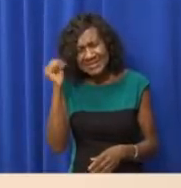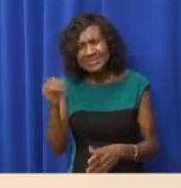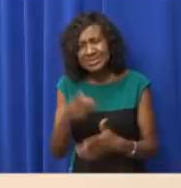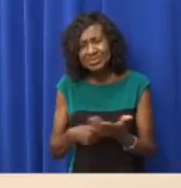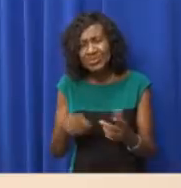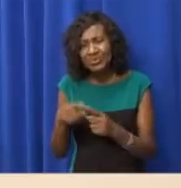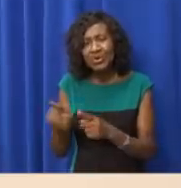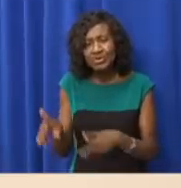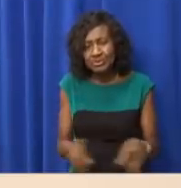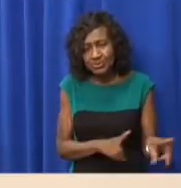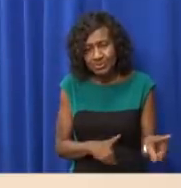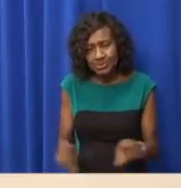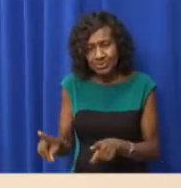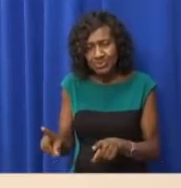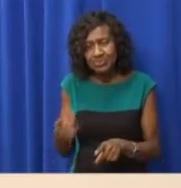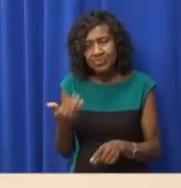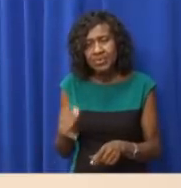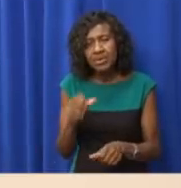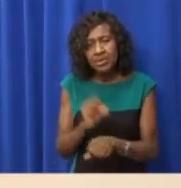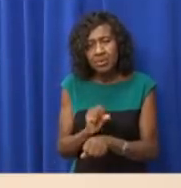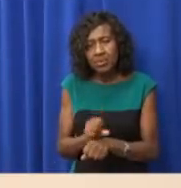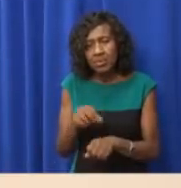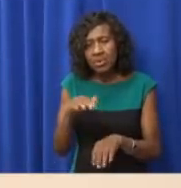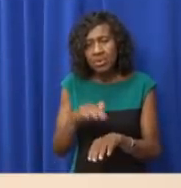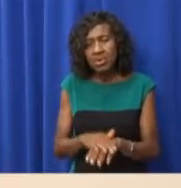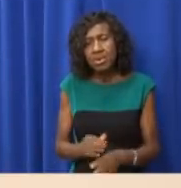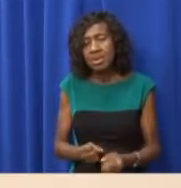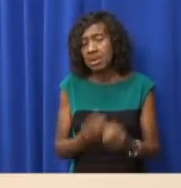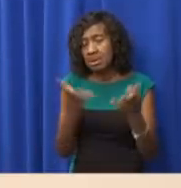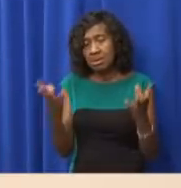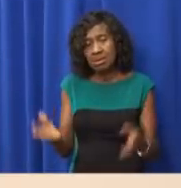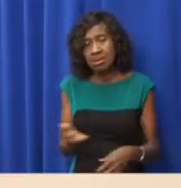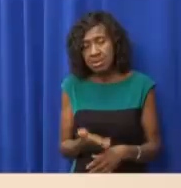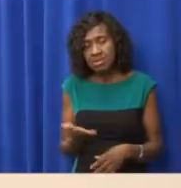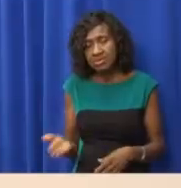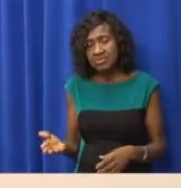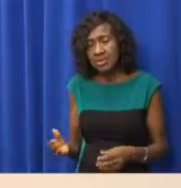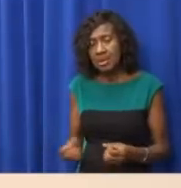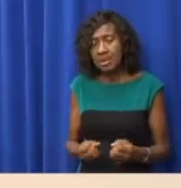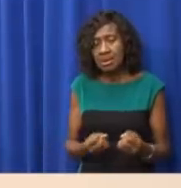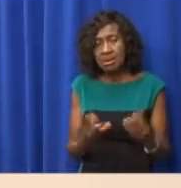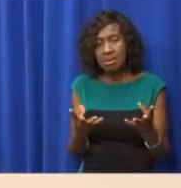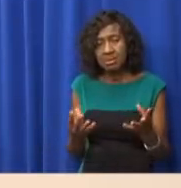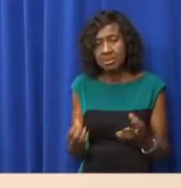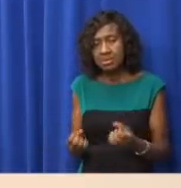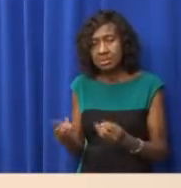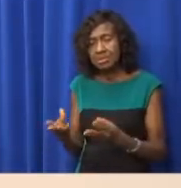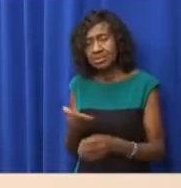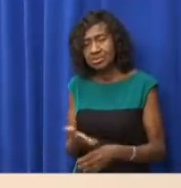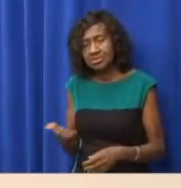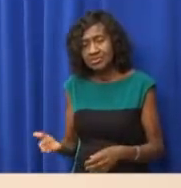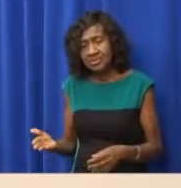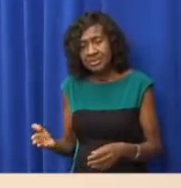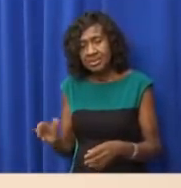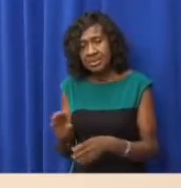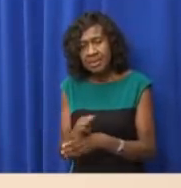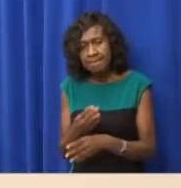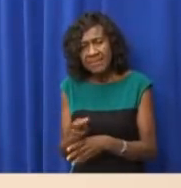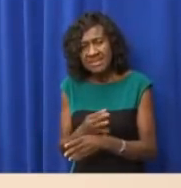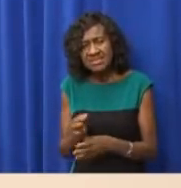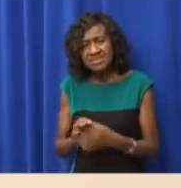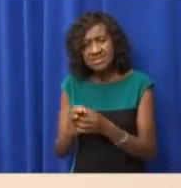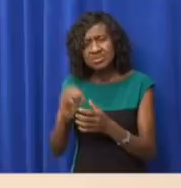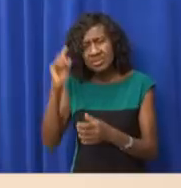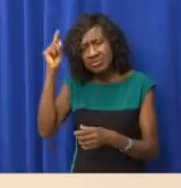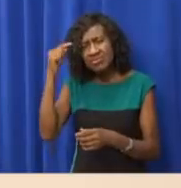and we work on various issues. I mean, as you would gather, there's a myriad of issues. The business of government has to go